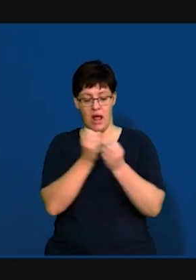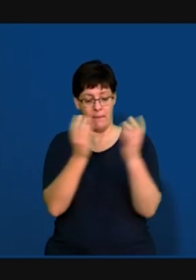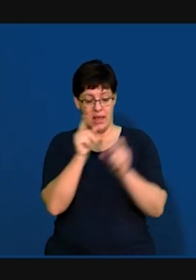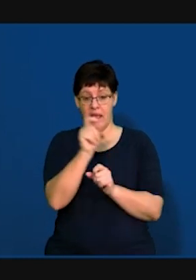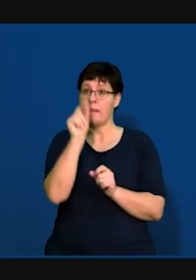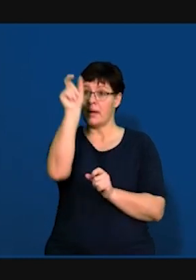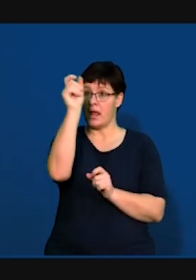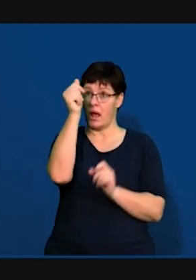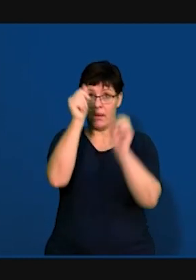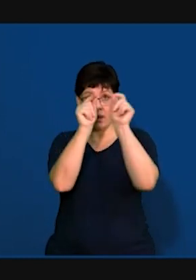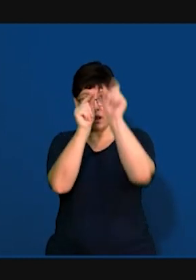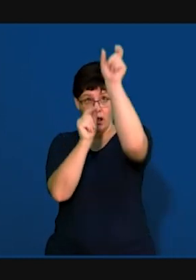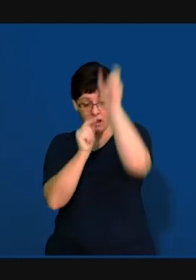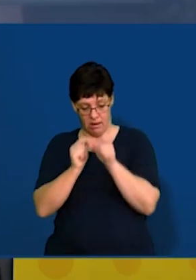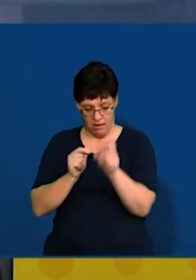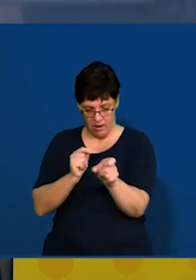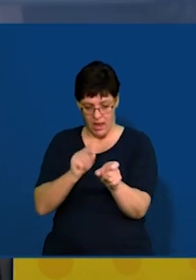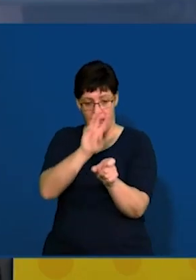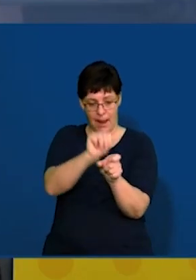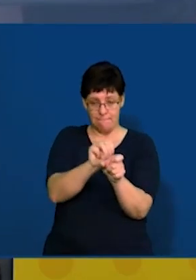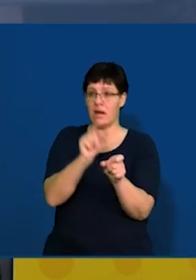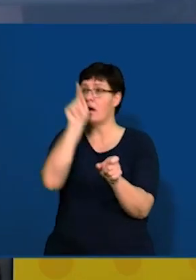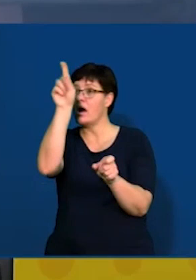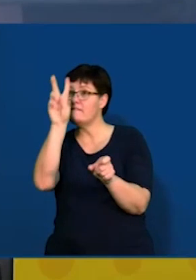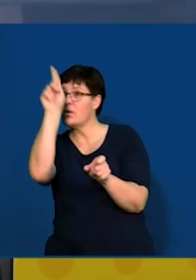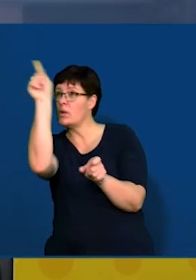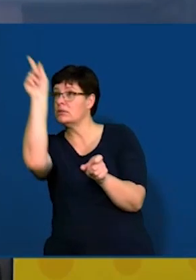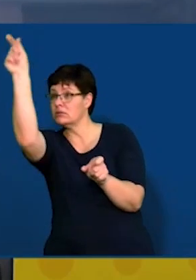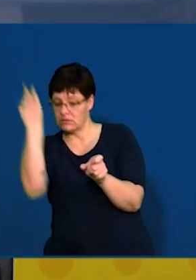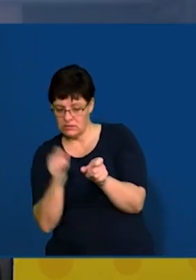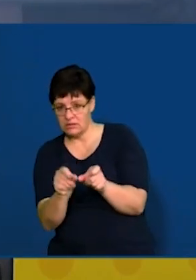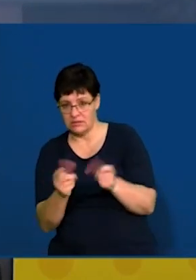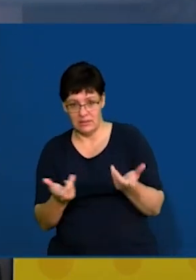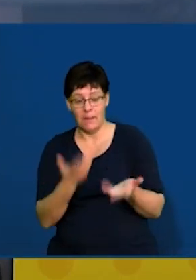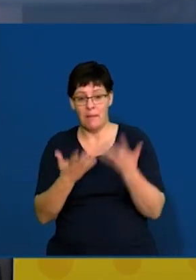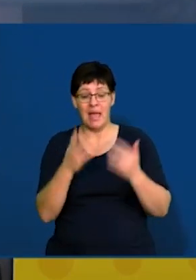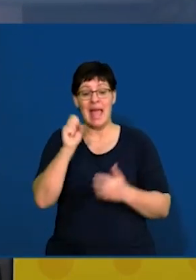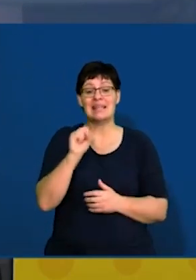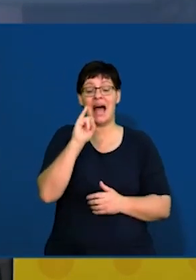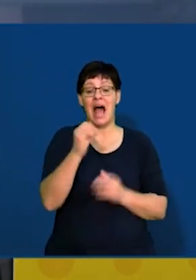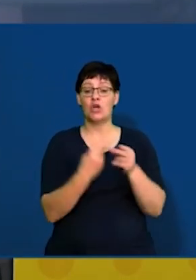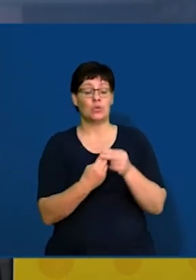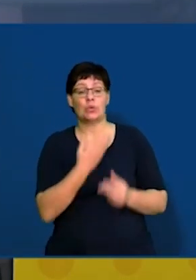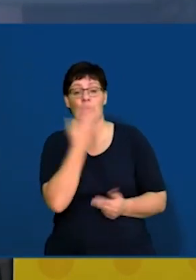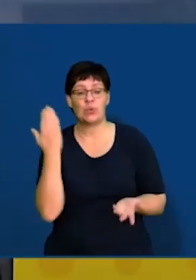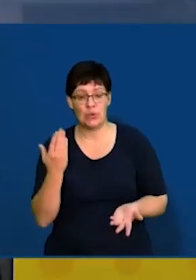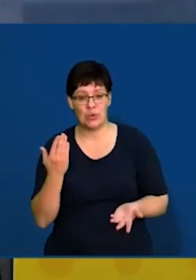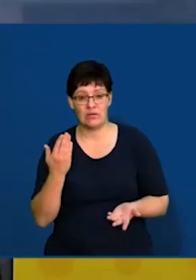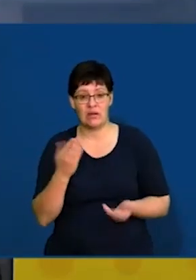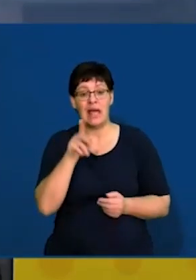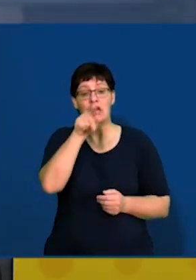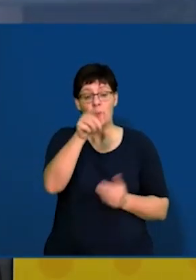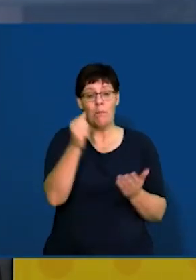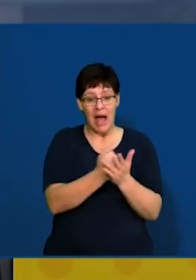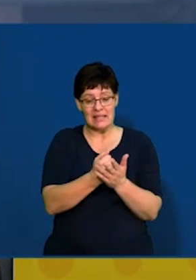are given that you need for the substitution may not necessarily be in SI units. So the SI unit is what you